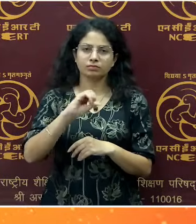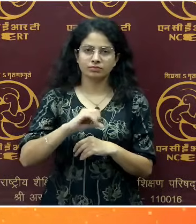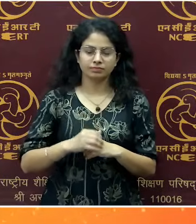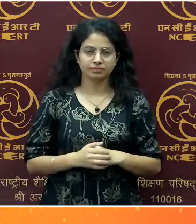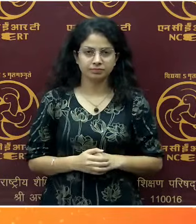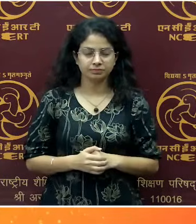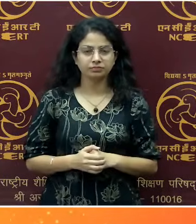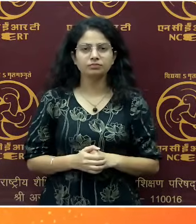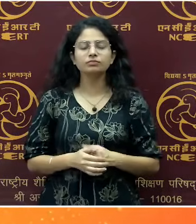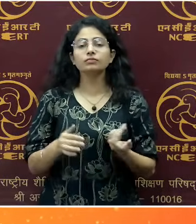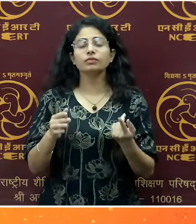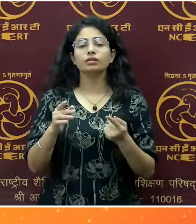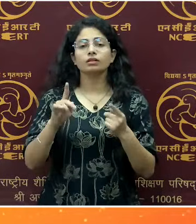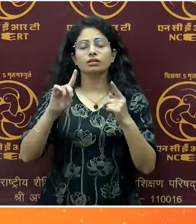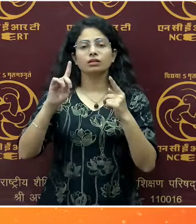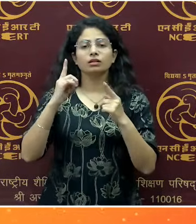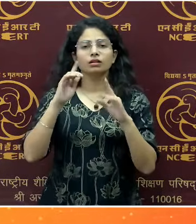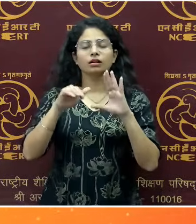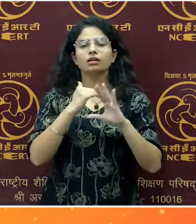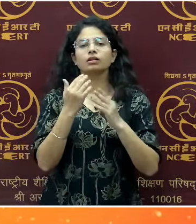8800440559. Our email ID is